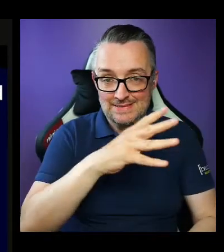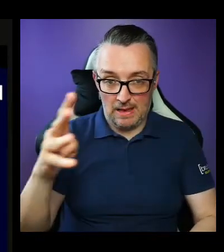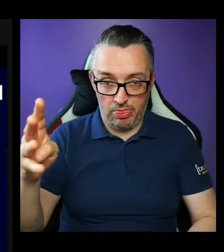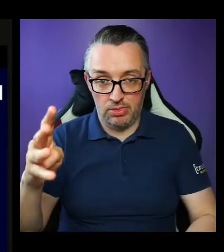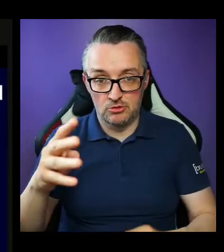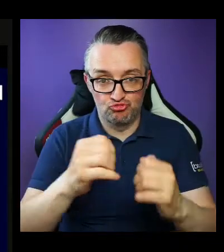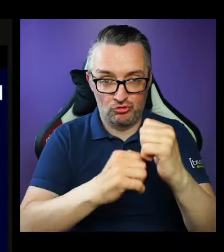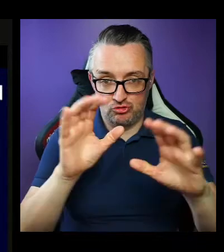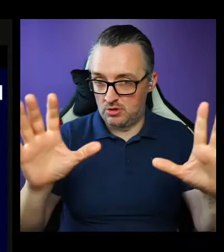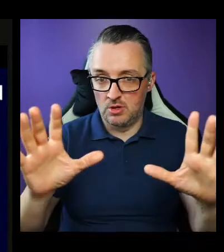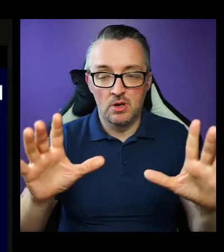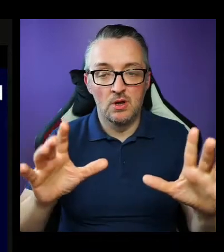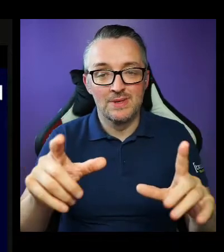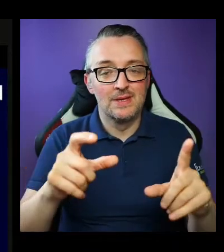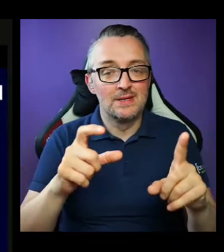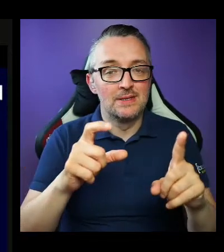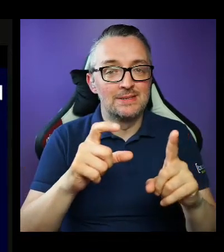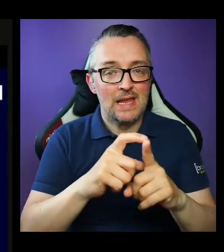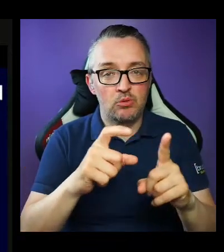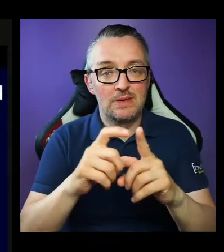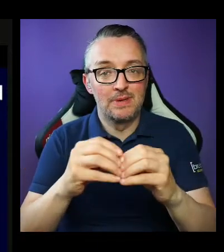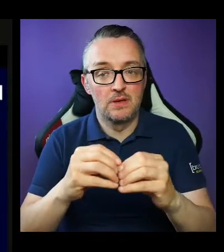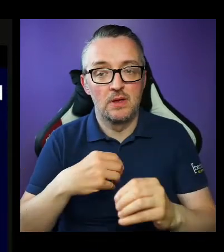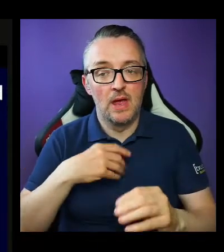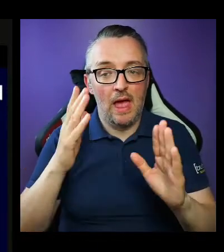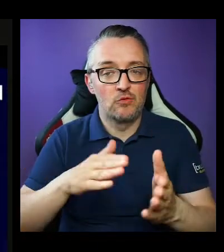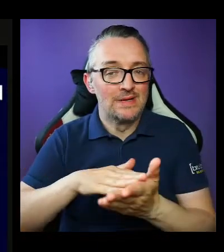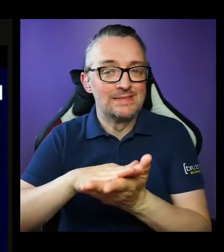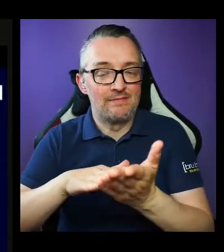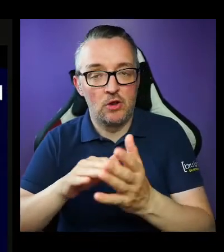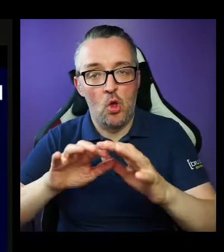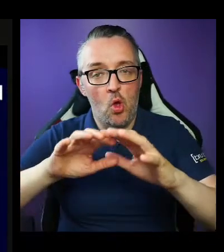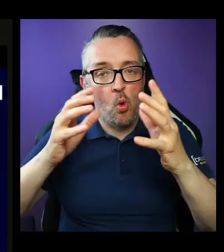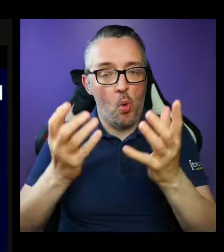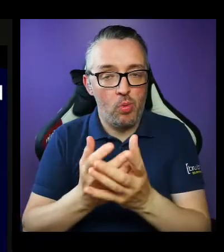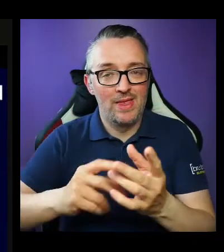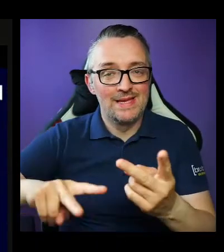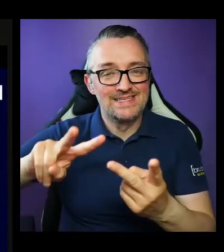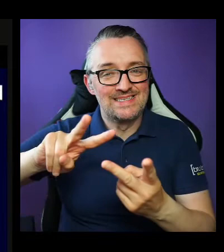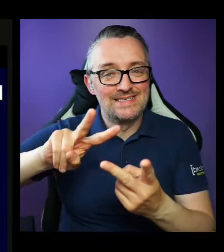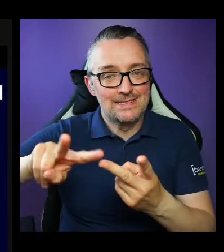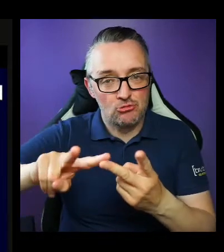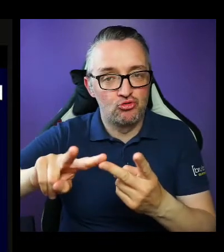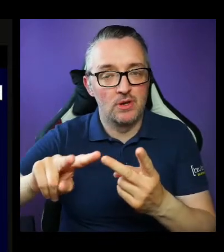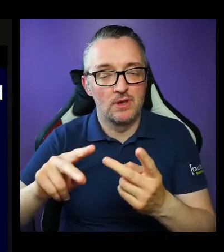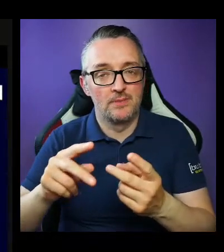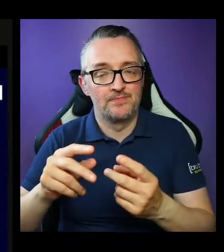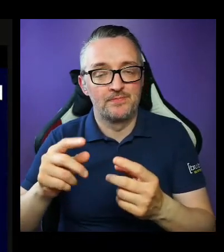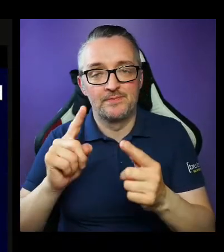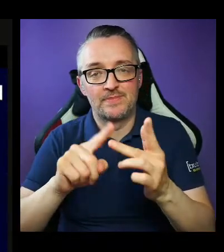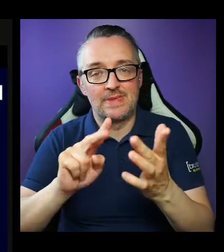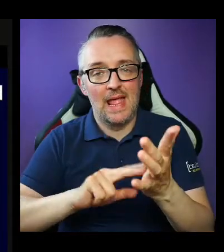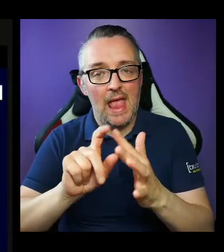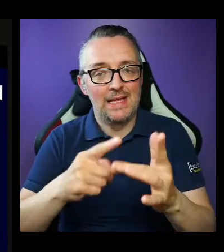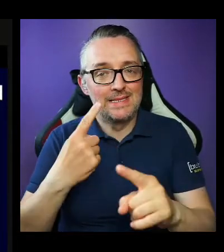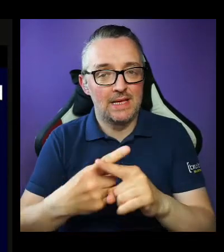beginning, with DynamoDB, we will have to define a global secondary index. And